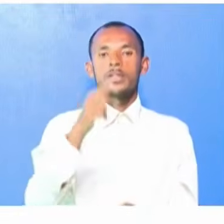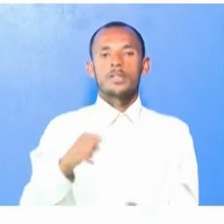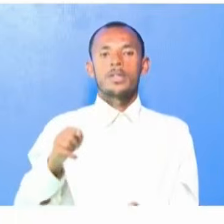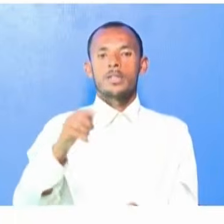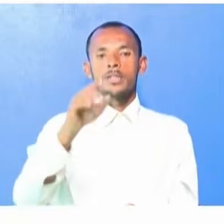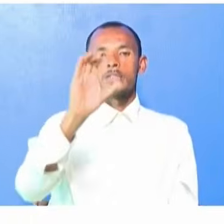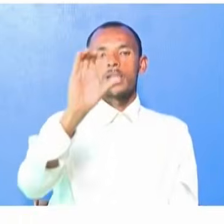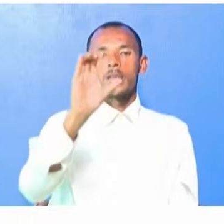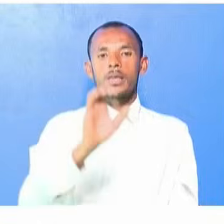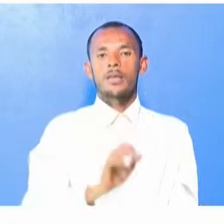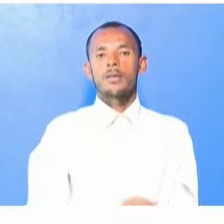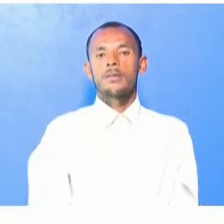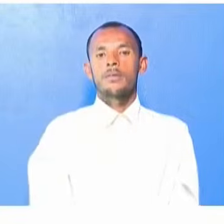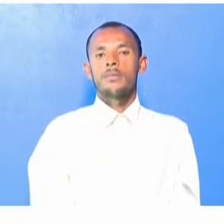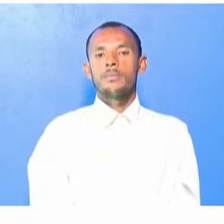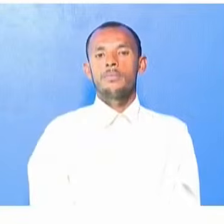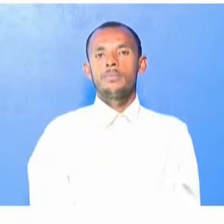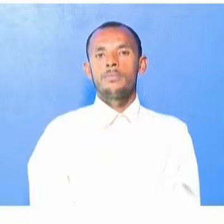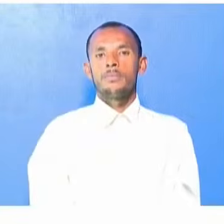C,